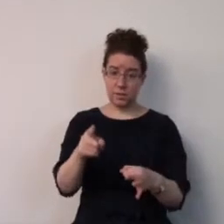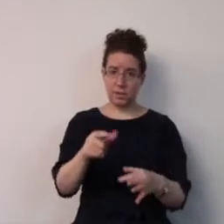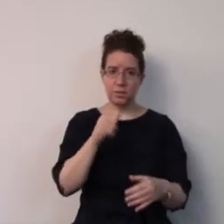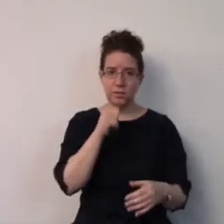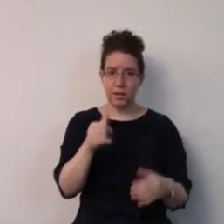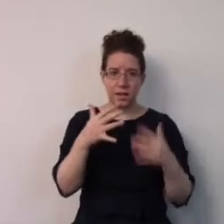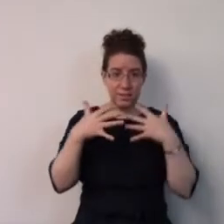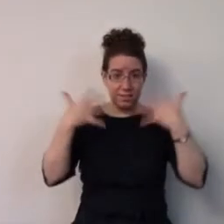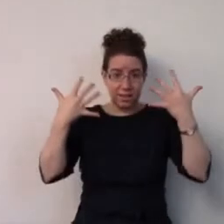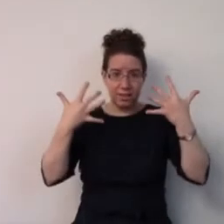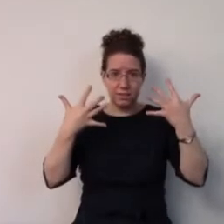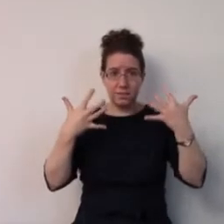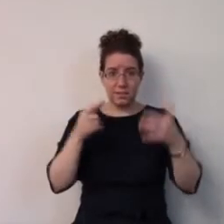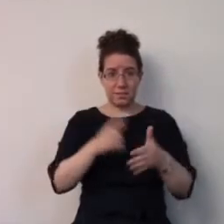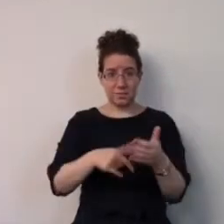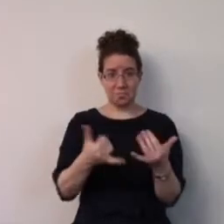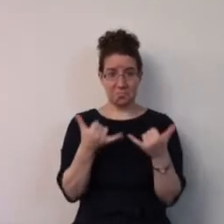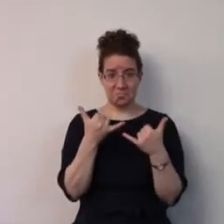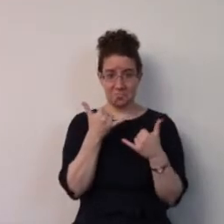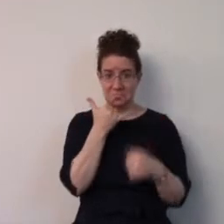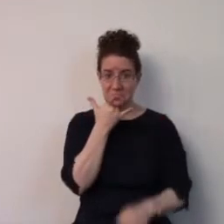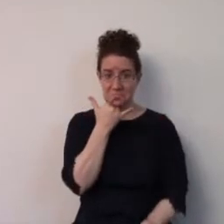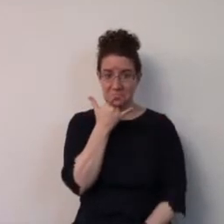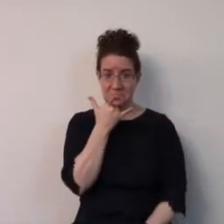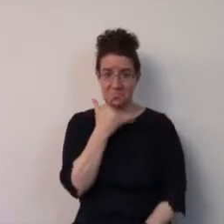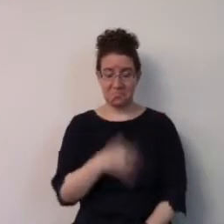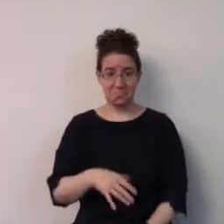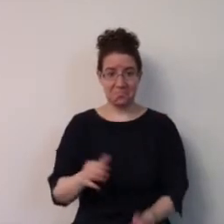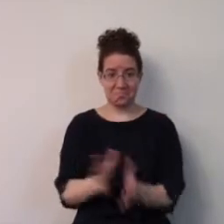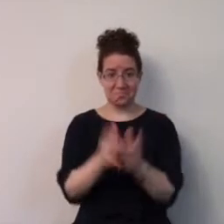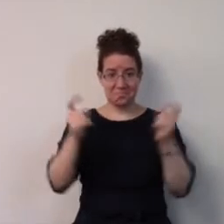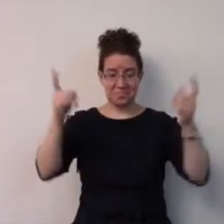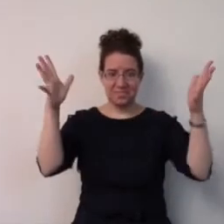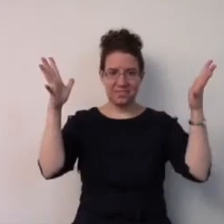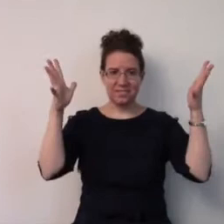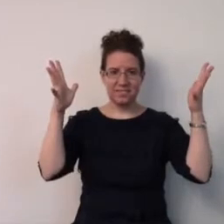Lord, sometimes it's bad, but even in the bad times, yes, sir.